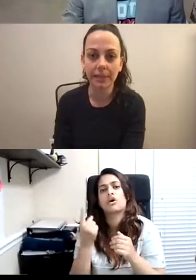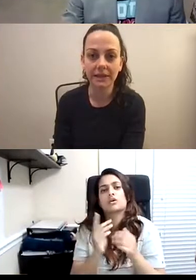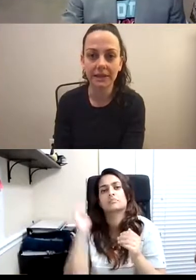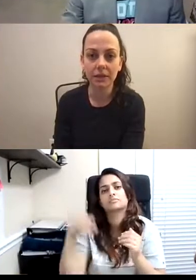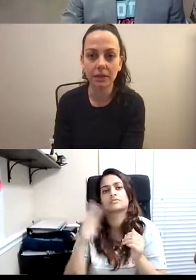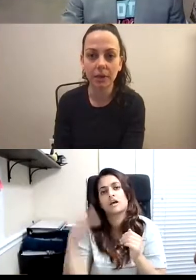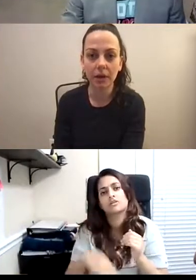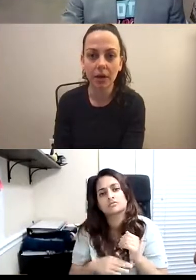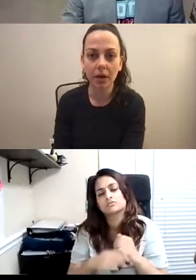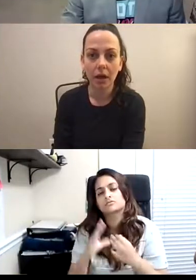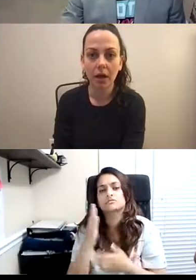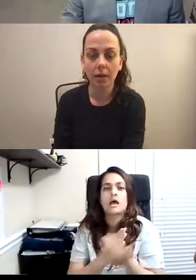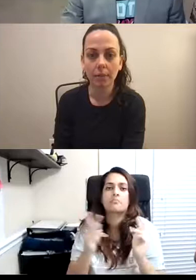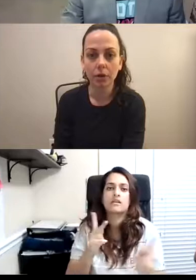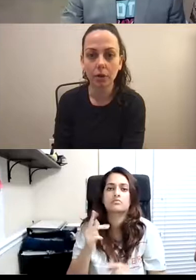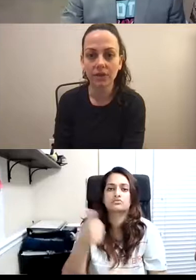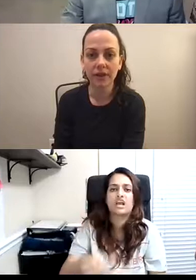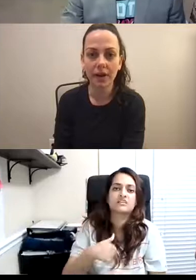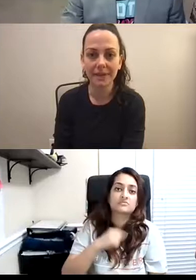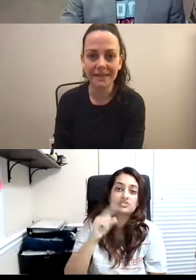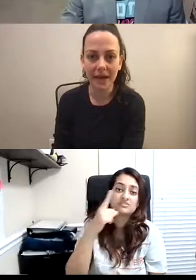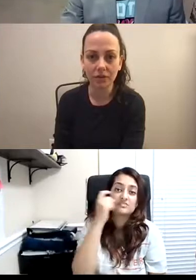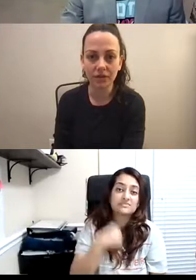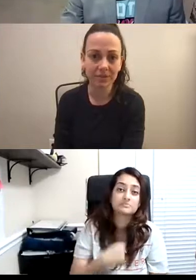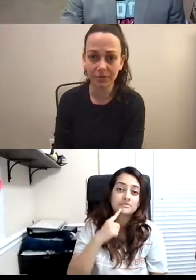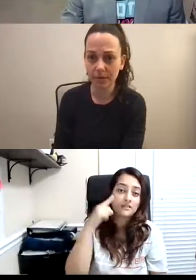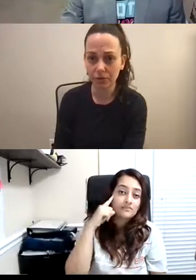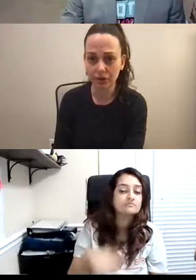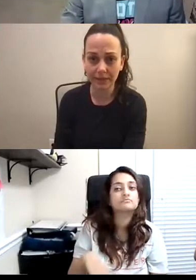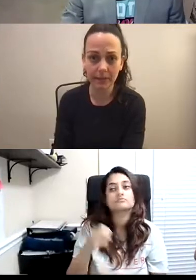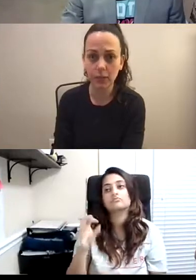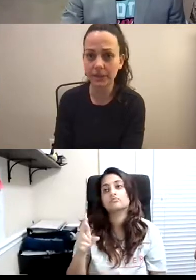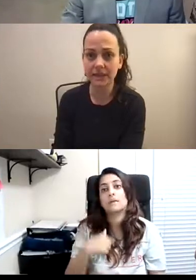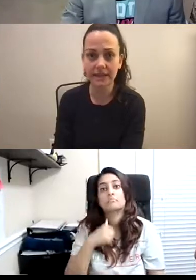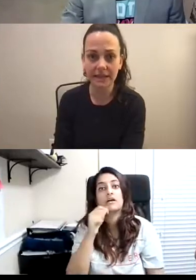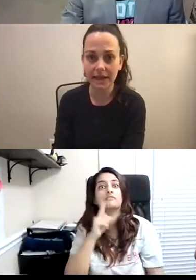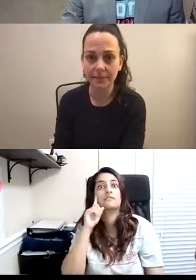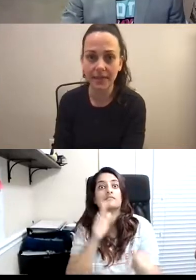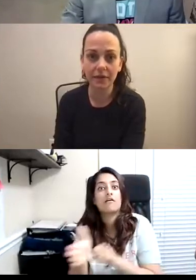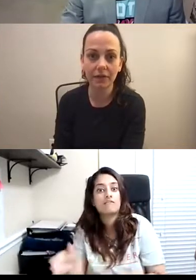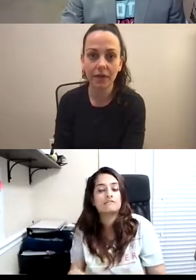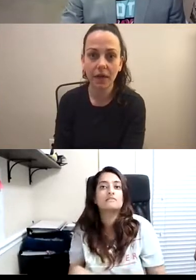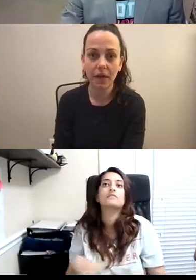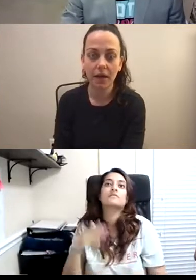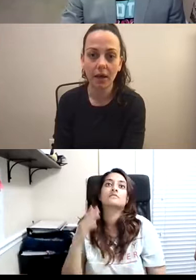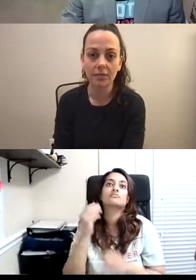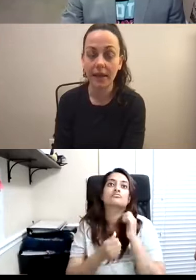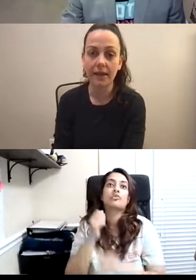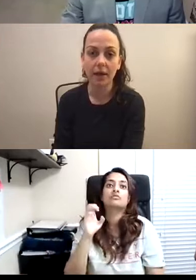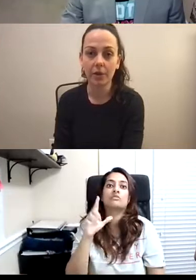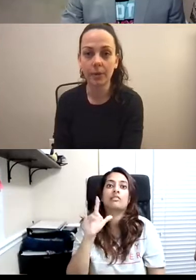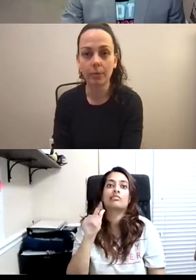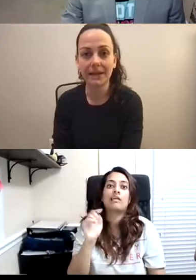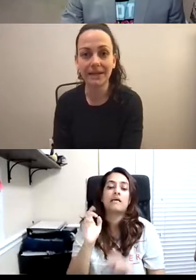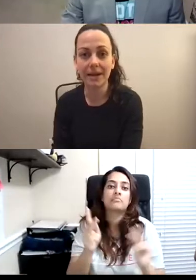not a big deal, but you know, it's very up and down. Sometimes people reject me once they see that I'm deaf, and